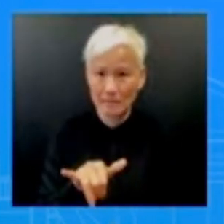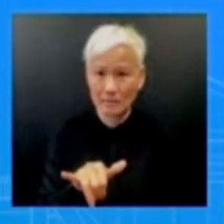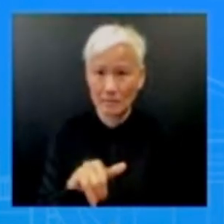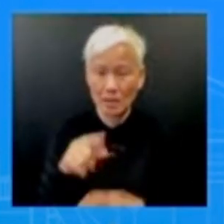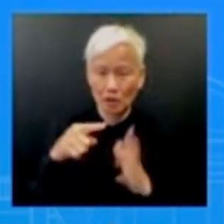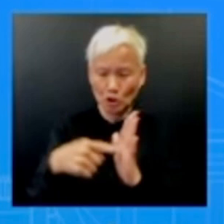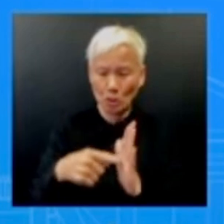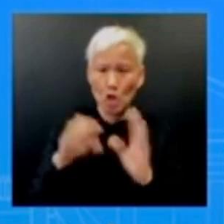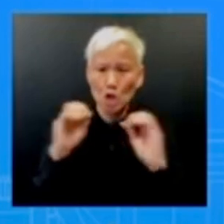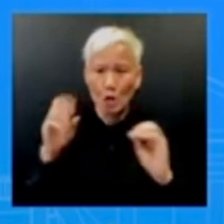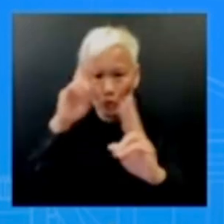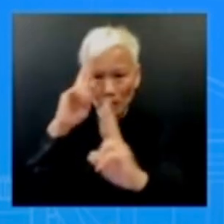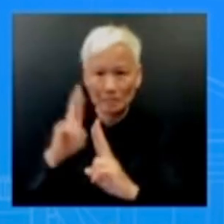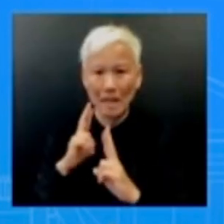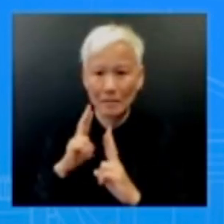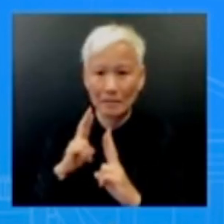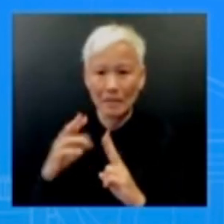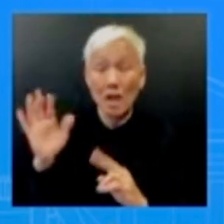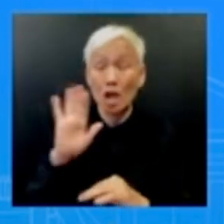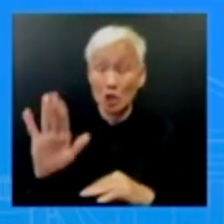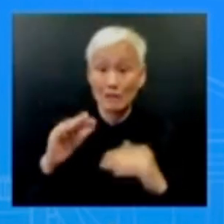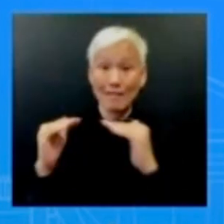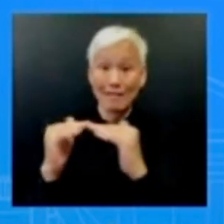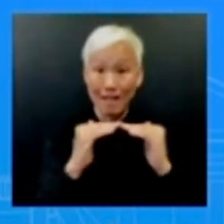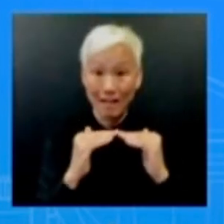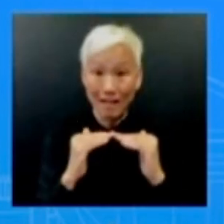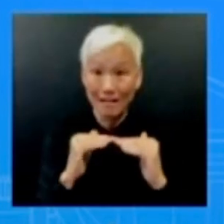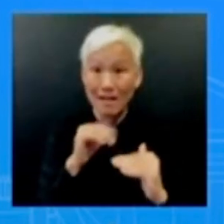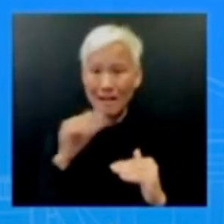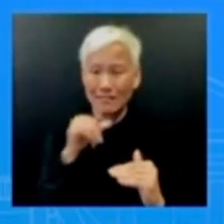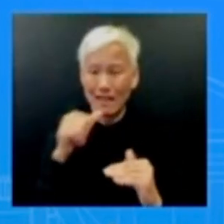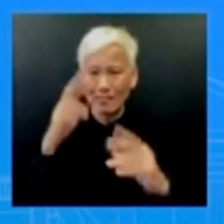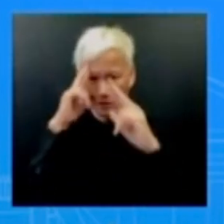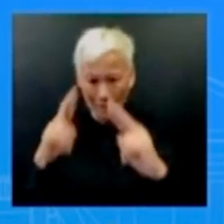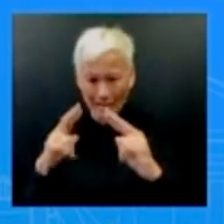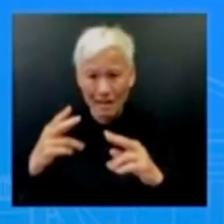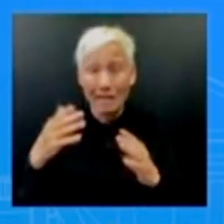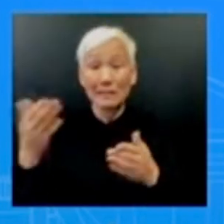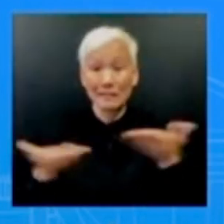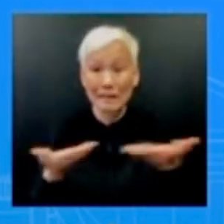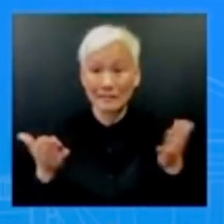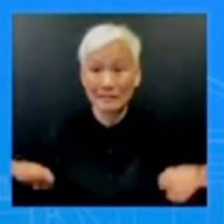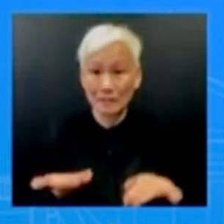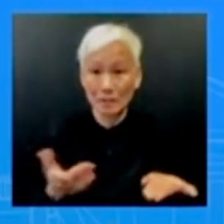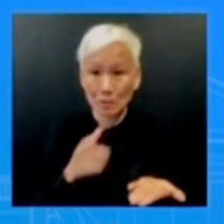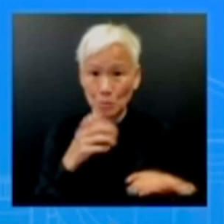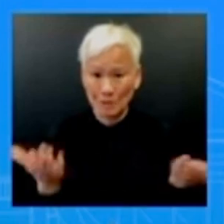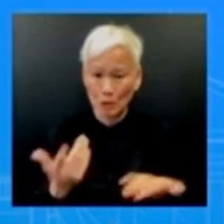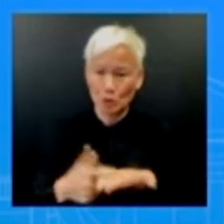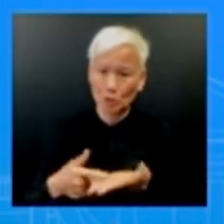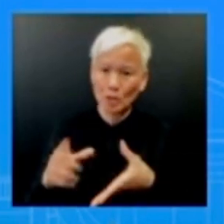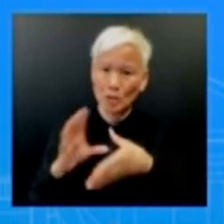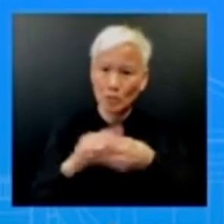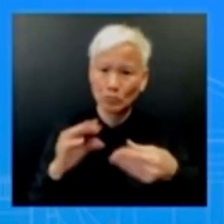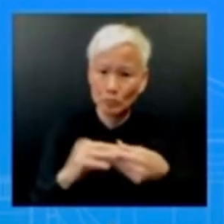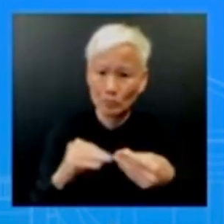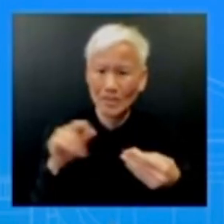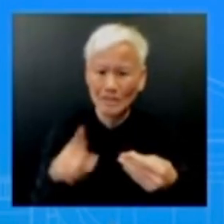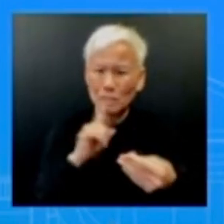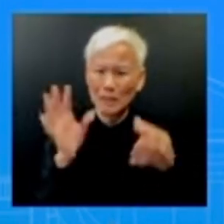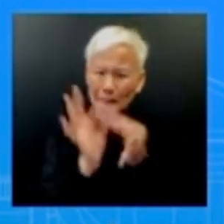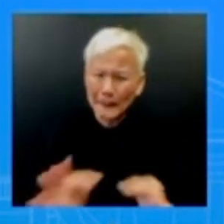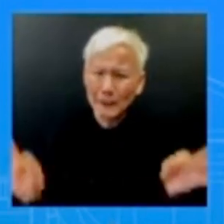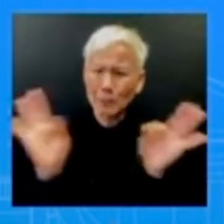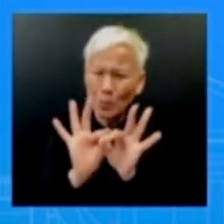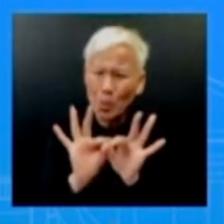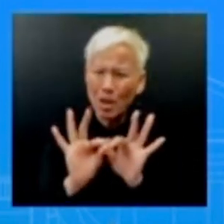and disrespecting guests who are here to talk, who were here to talk about an incredibly important issue, which is mental health. And what